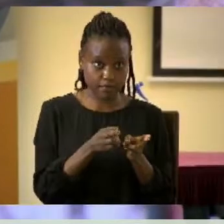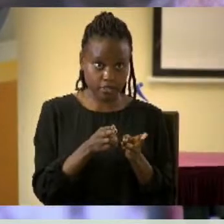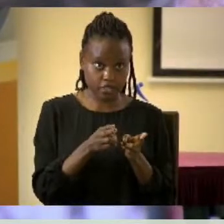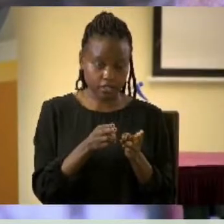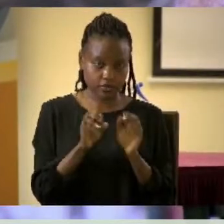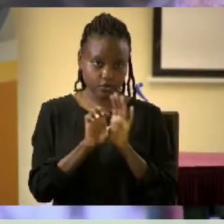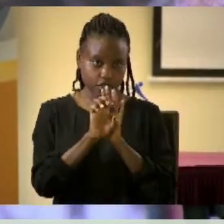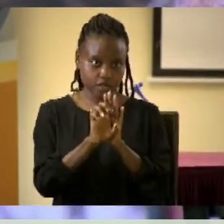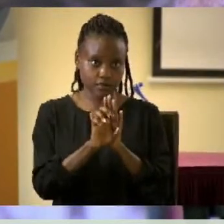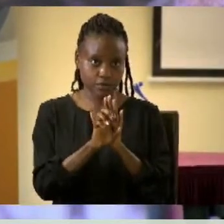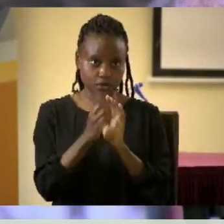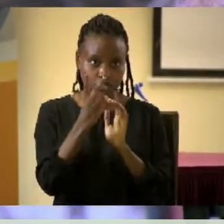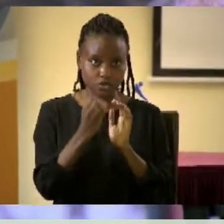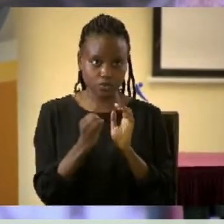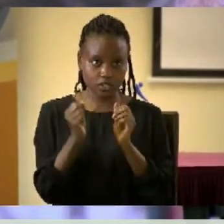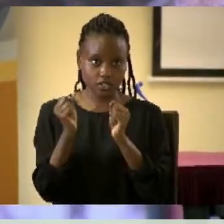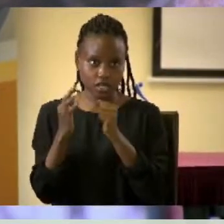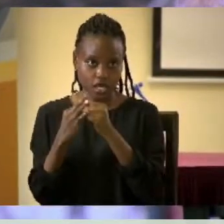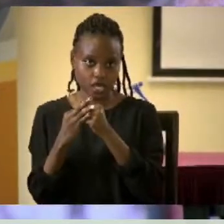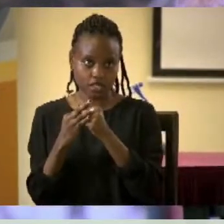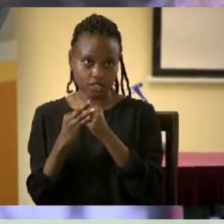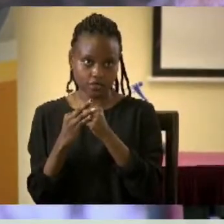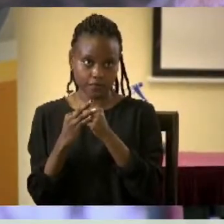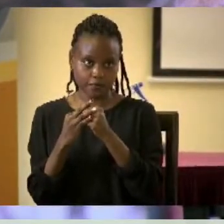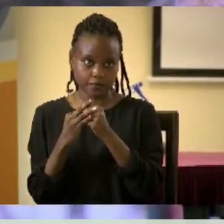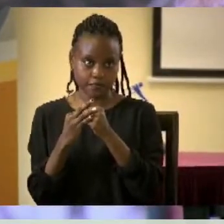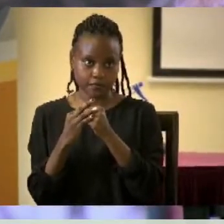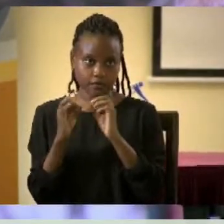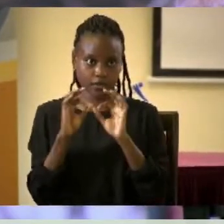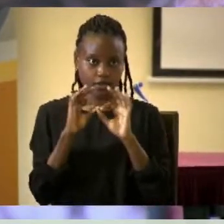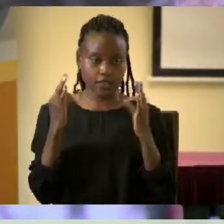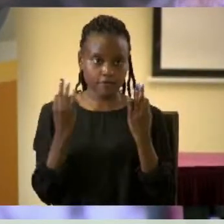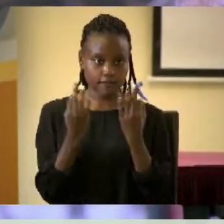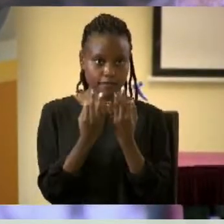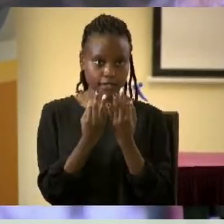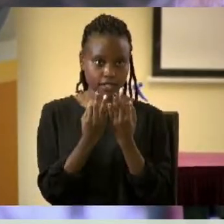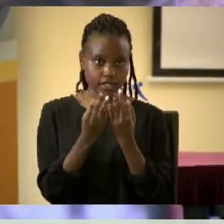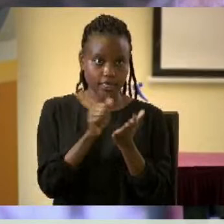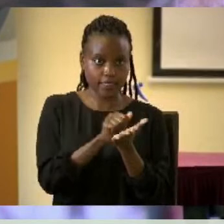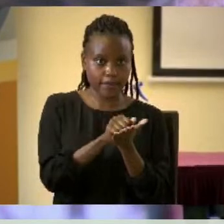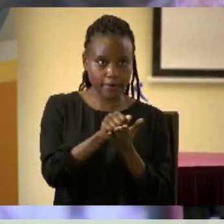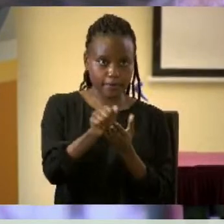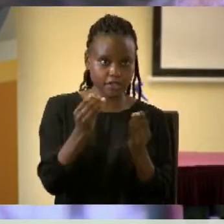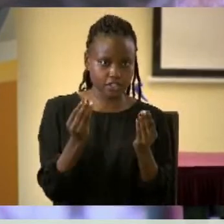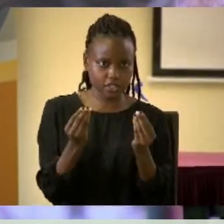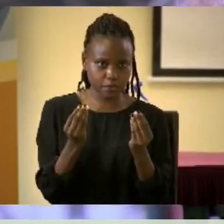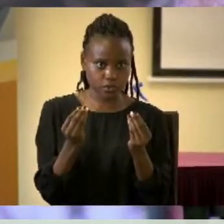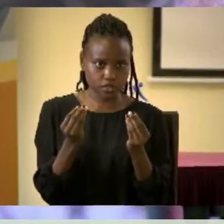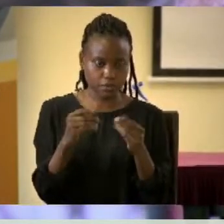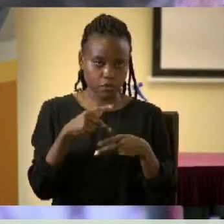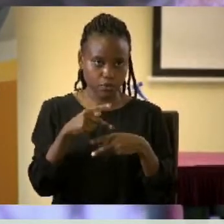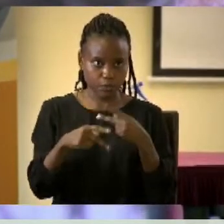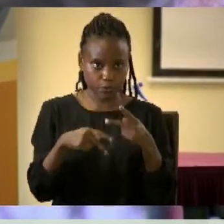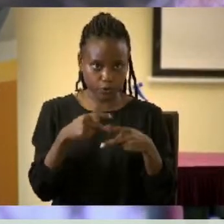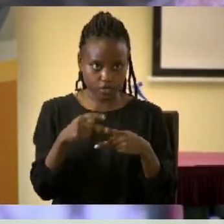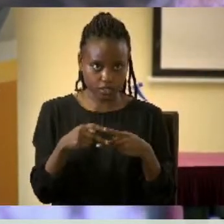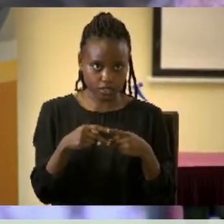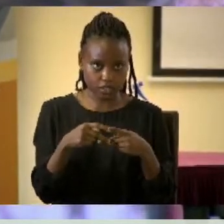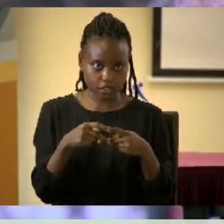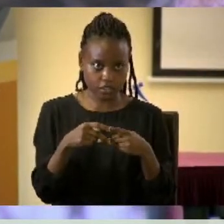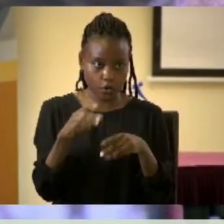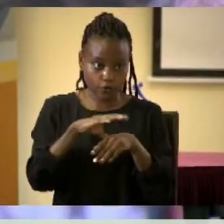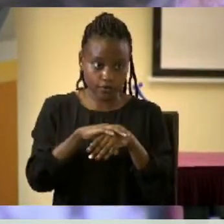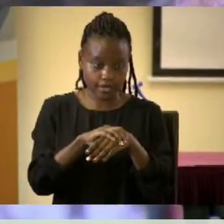2018, the Family Division of the High Court published simplified processes and procedures of inheritance